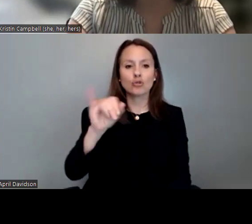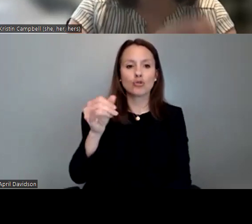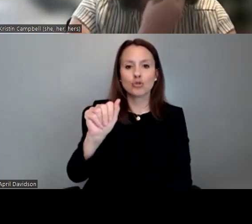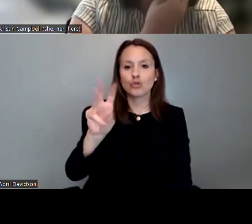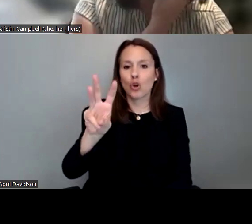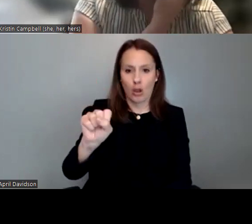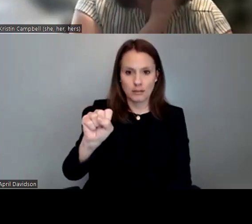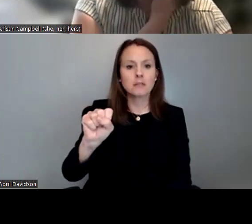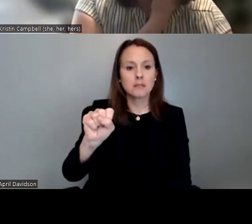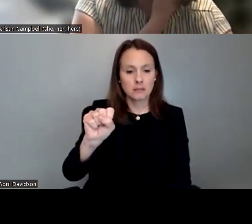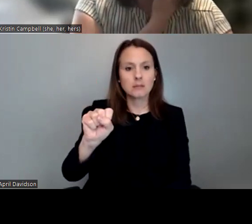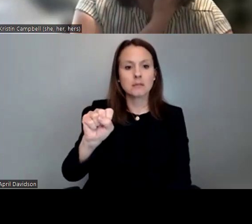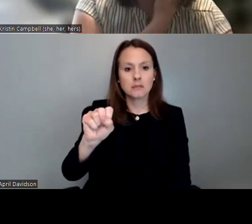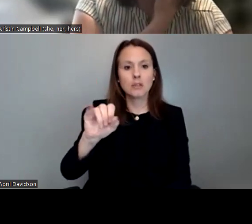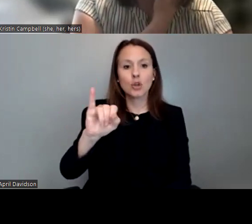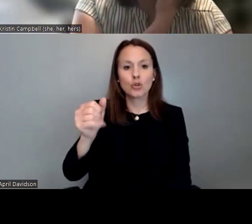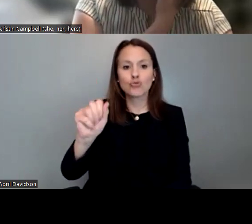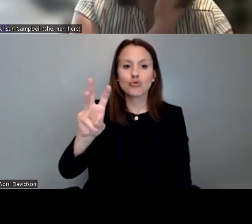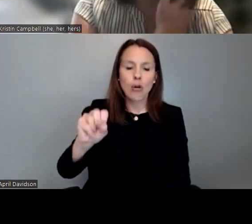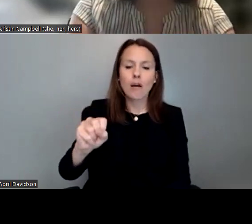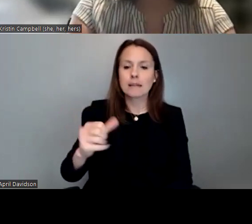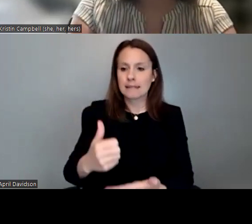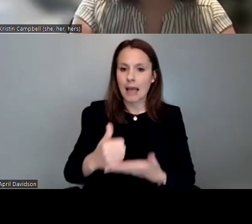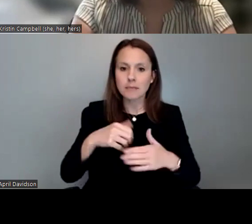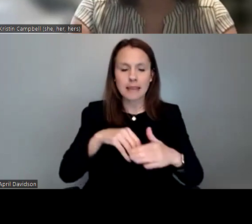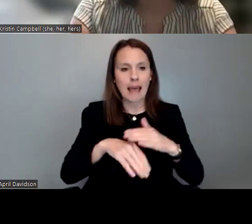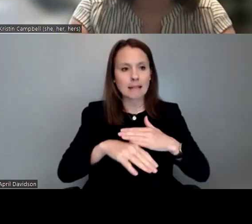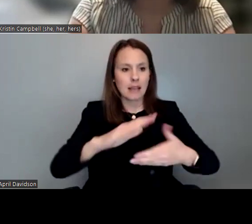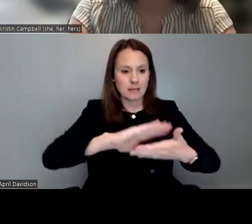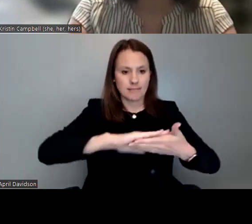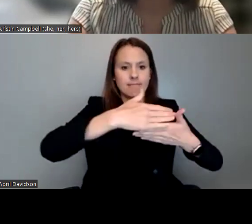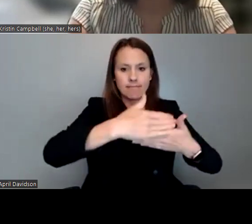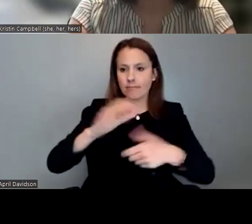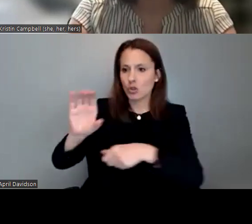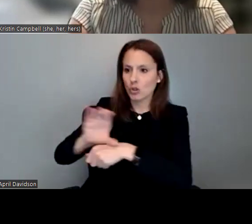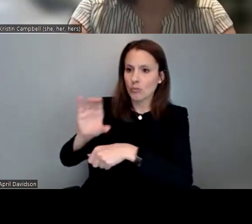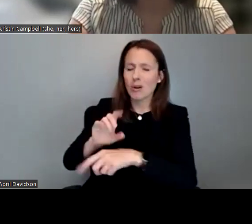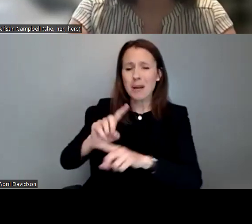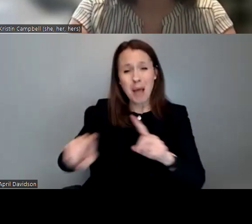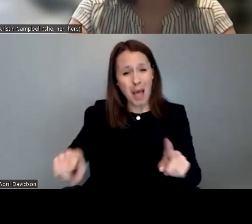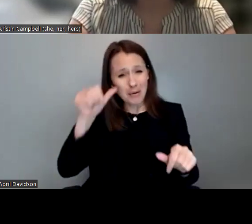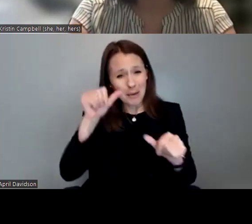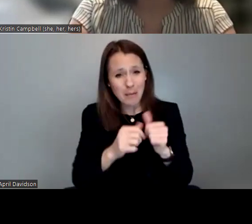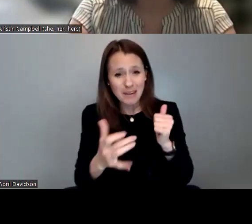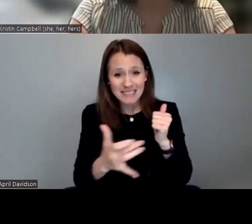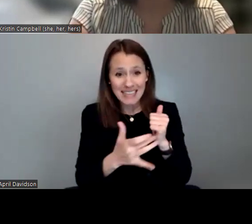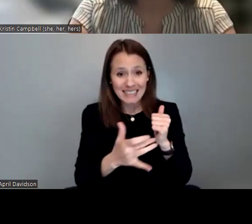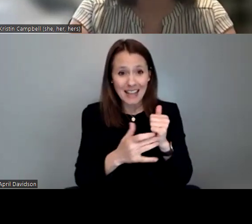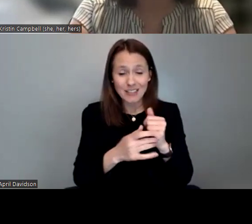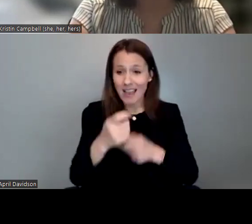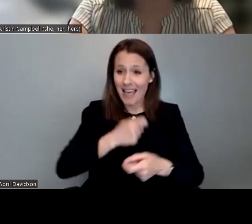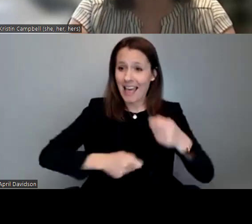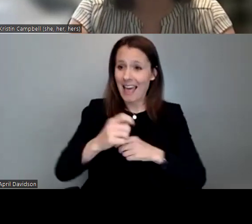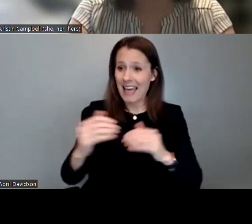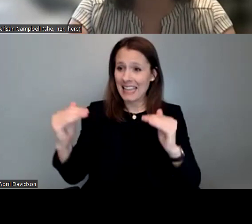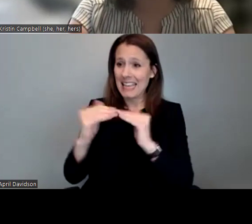to be able to access what's on the computer. But keep in mind that technology does not take the place of literacy. It does